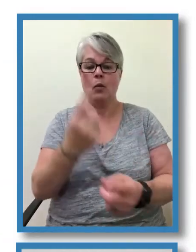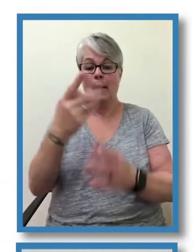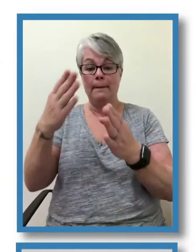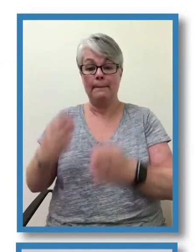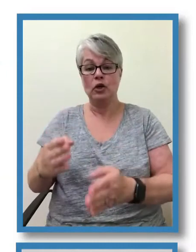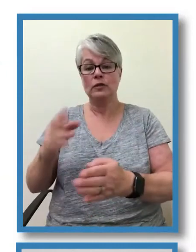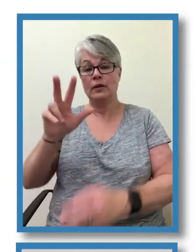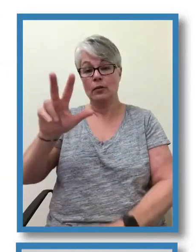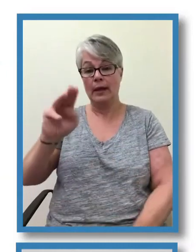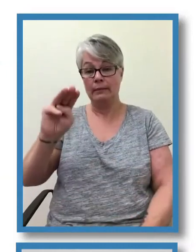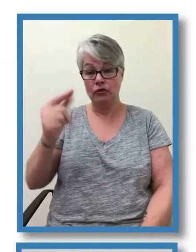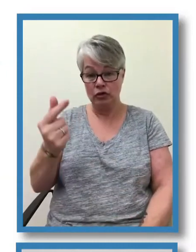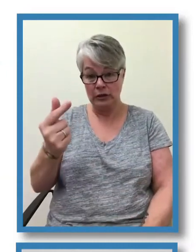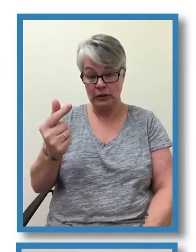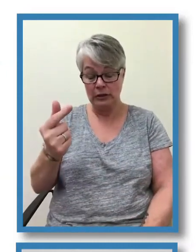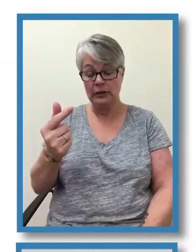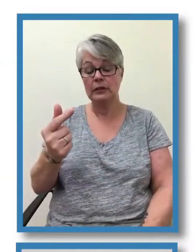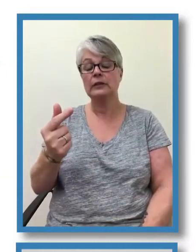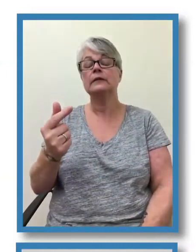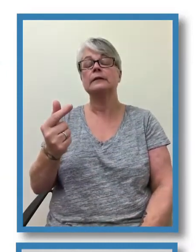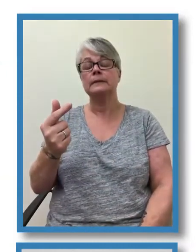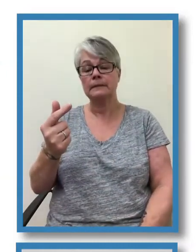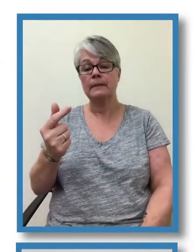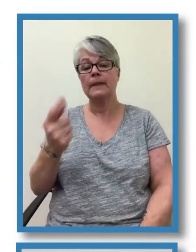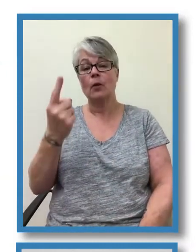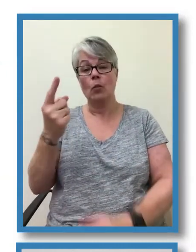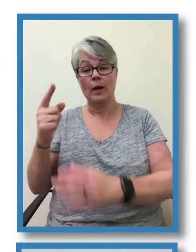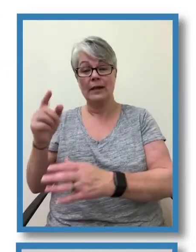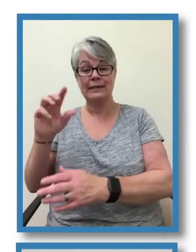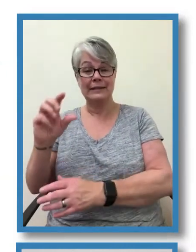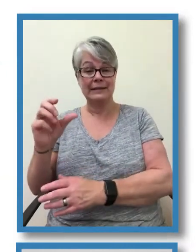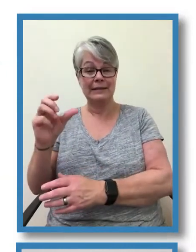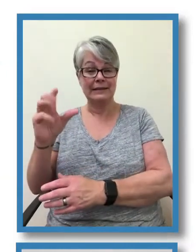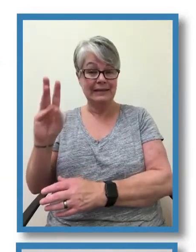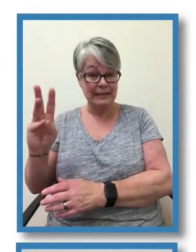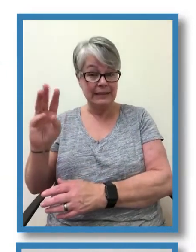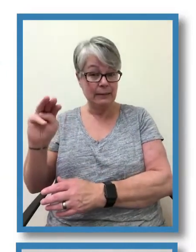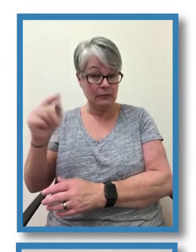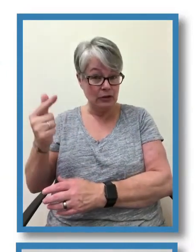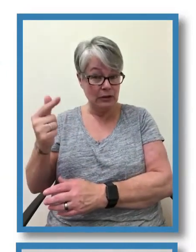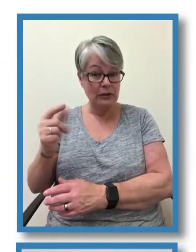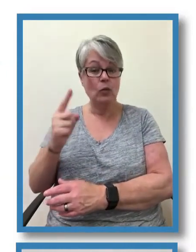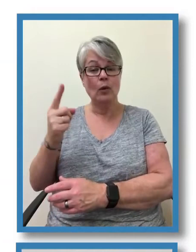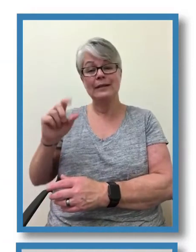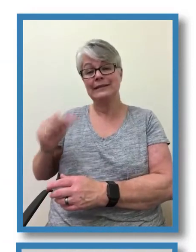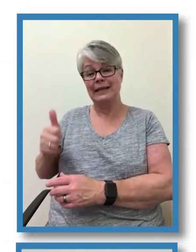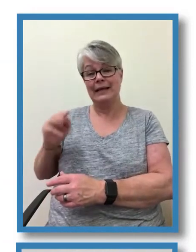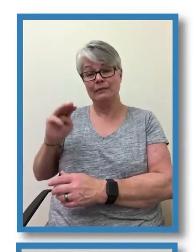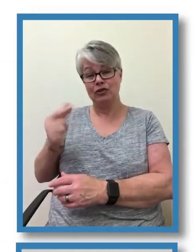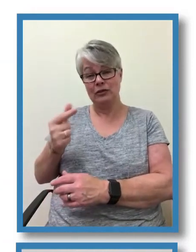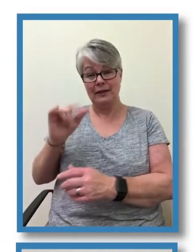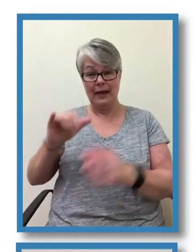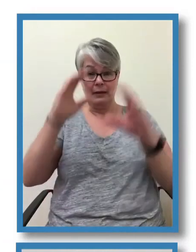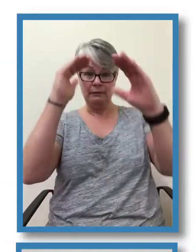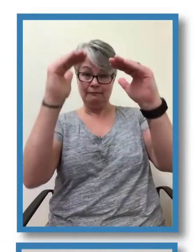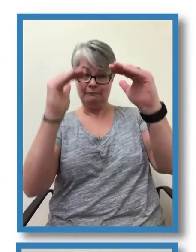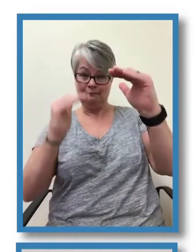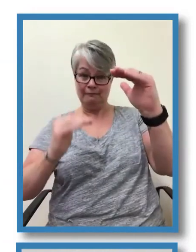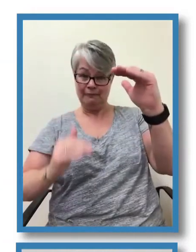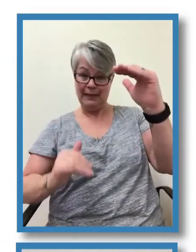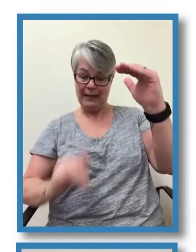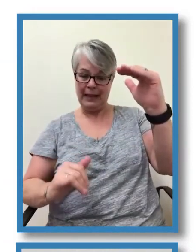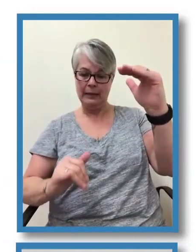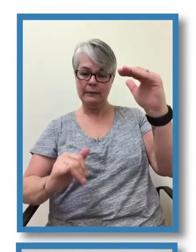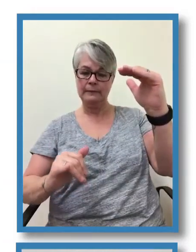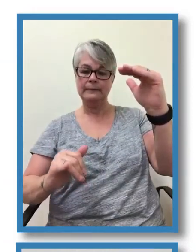1 level where we actually could see a treatment benefit, not only on the imaging, removing amyloid from the brain, but we could